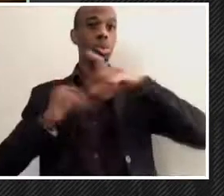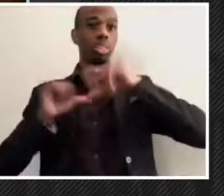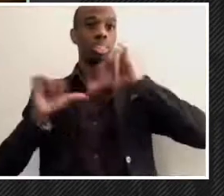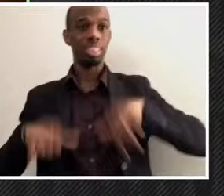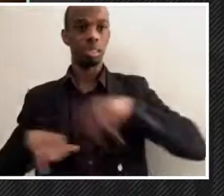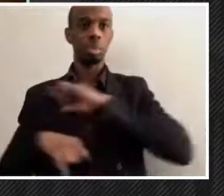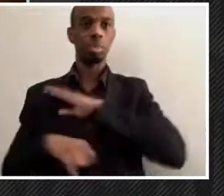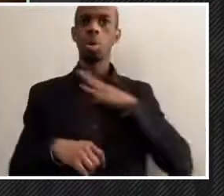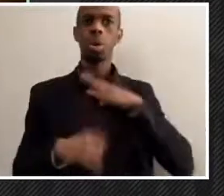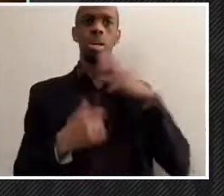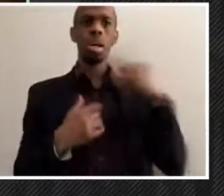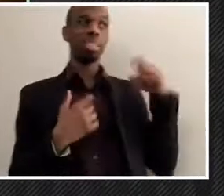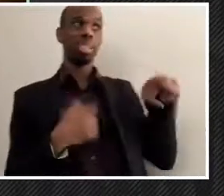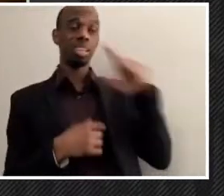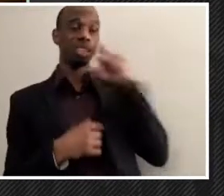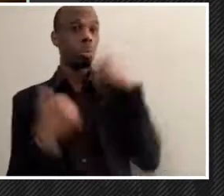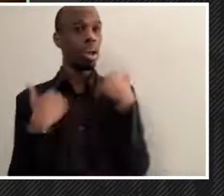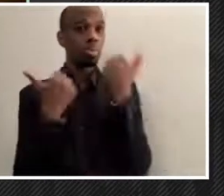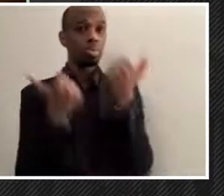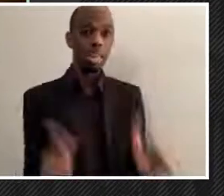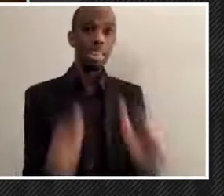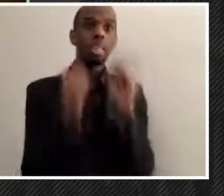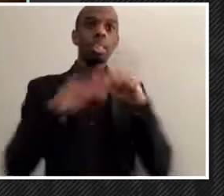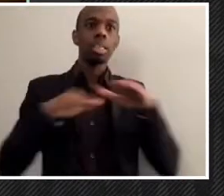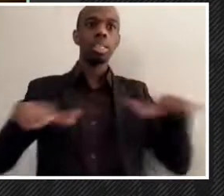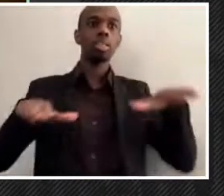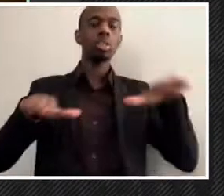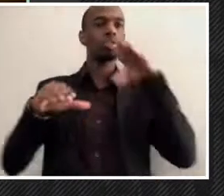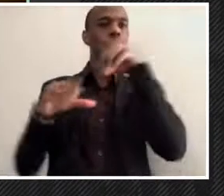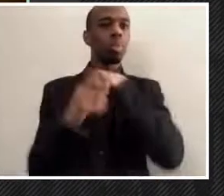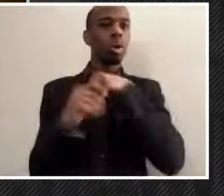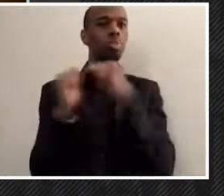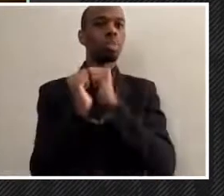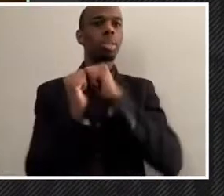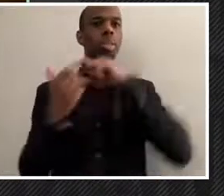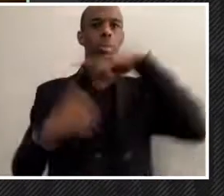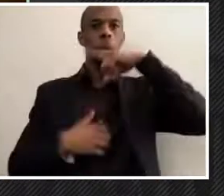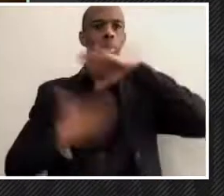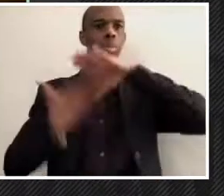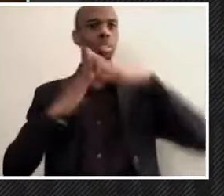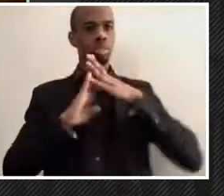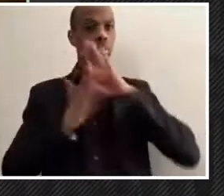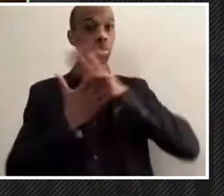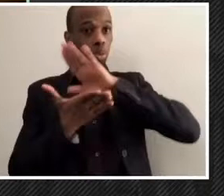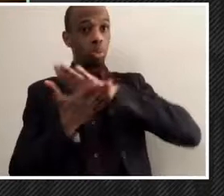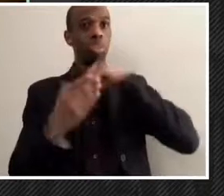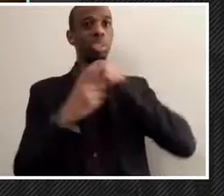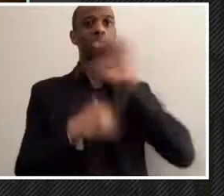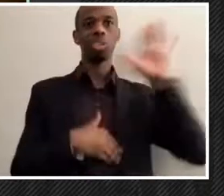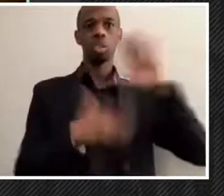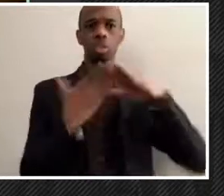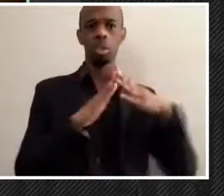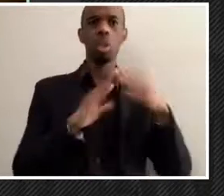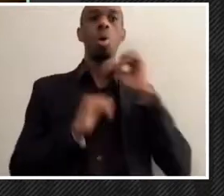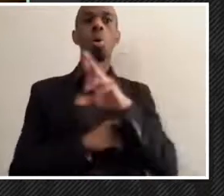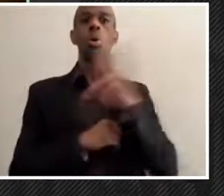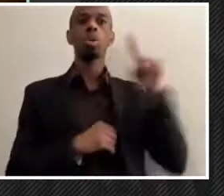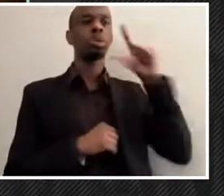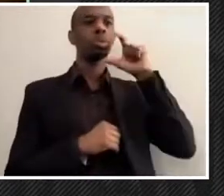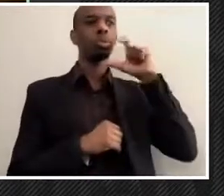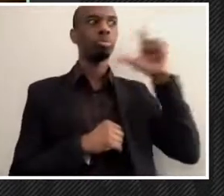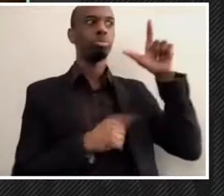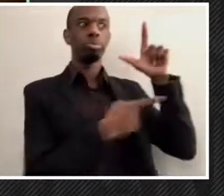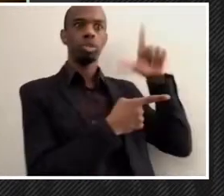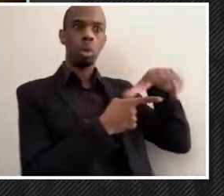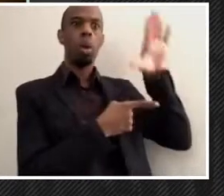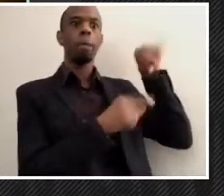of the children there when your children don't even attend the public schools in your community? Or you're not a product of public education, where you have no connectivity